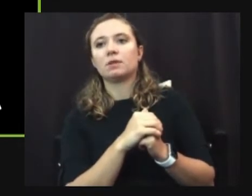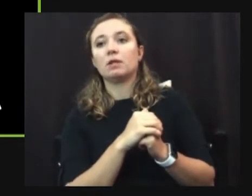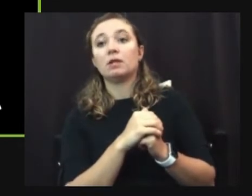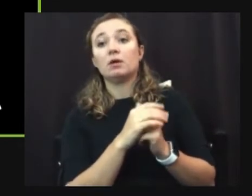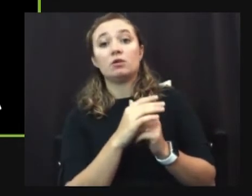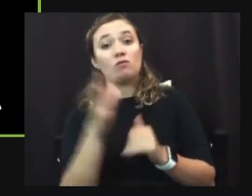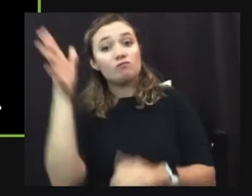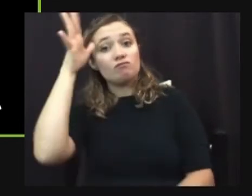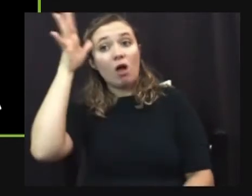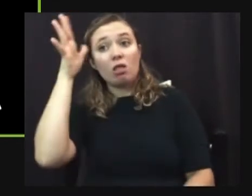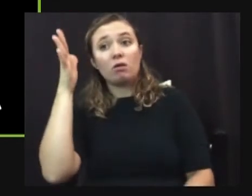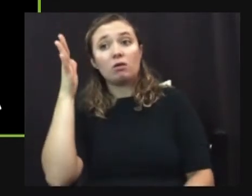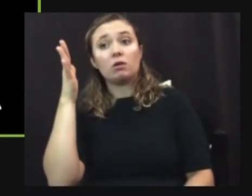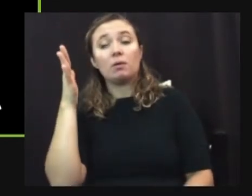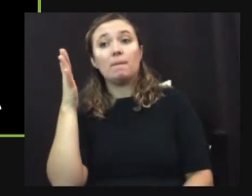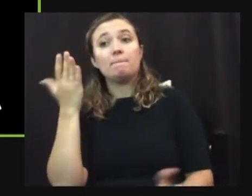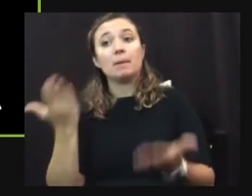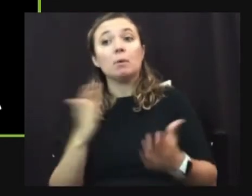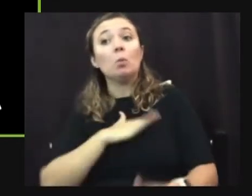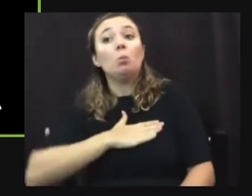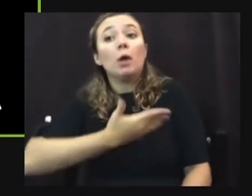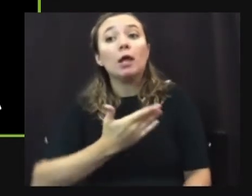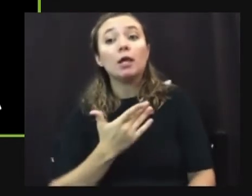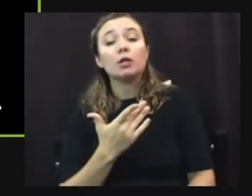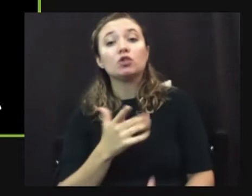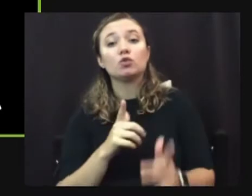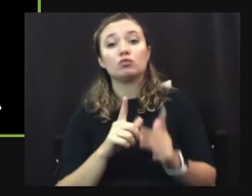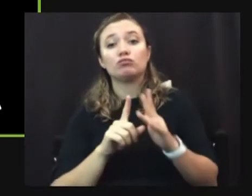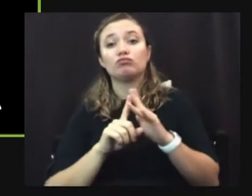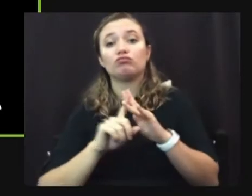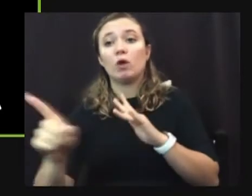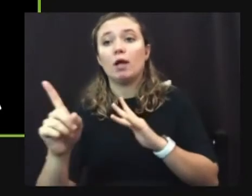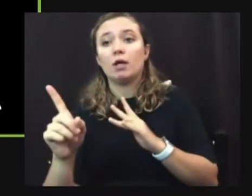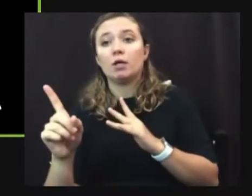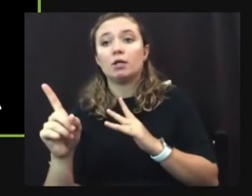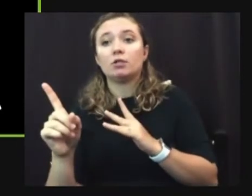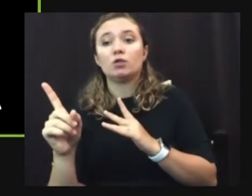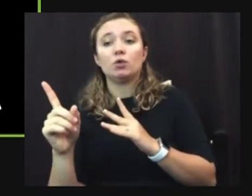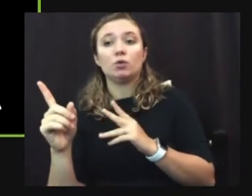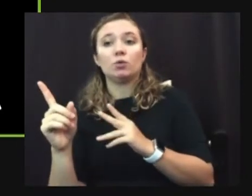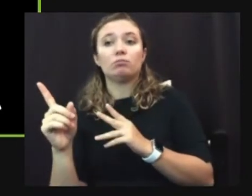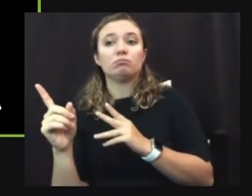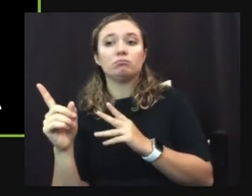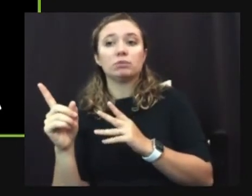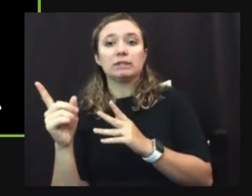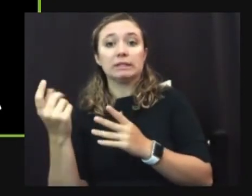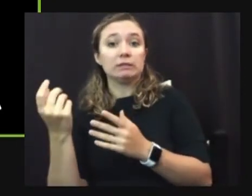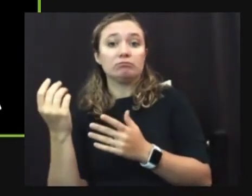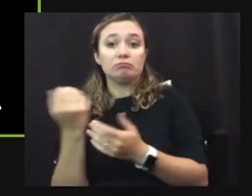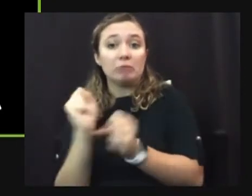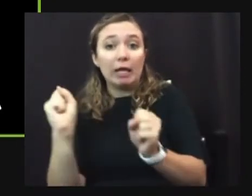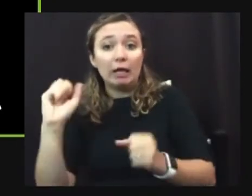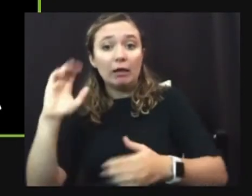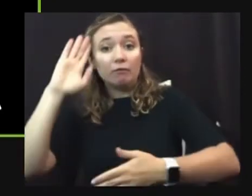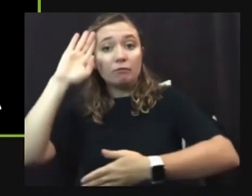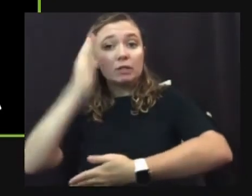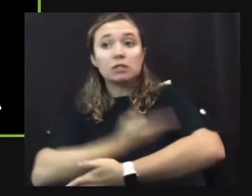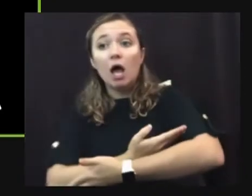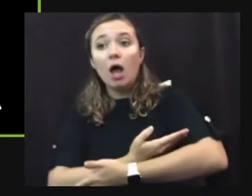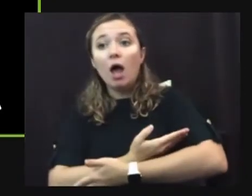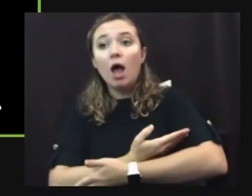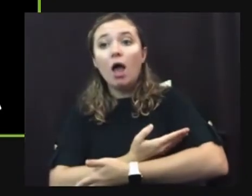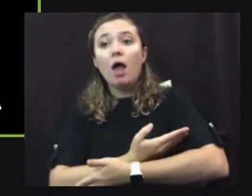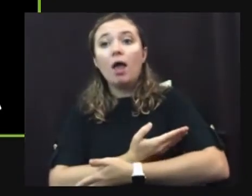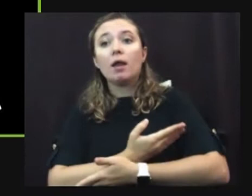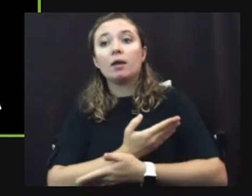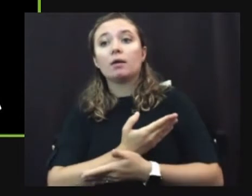likely to run into that same building to save someone he's never met. Protective empathy keeps him alive to care for his family.